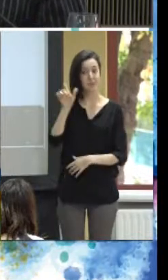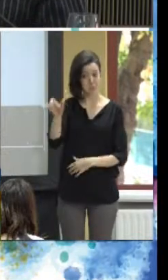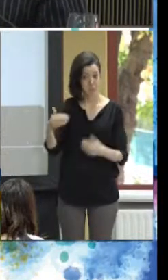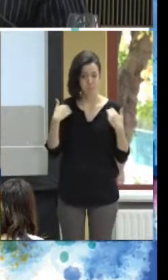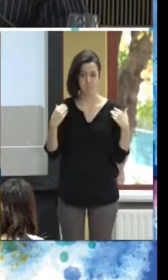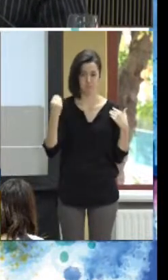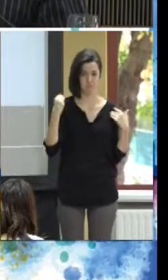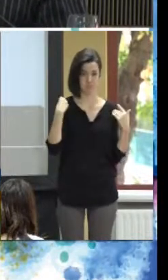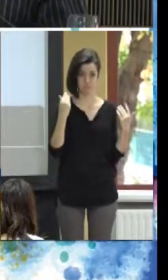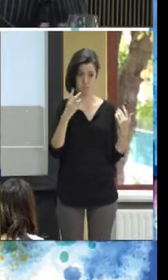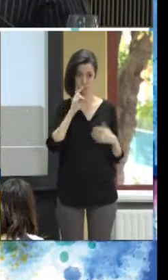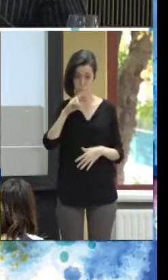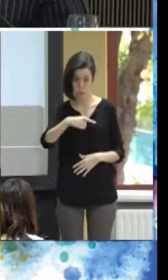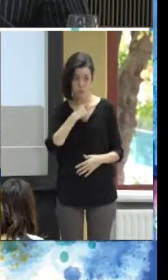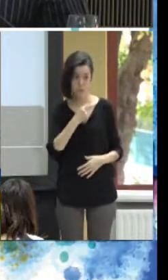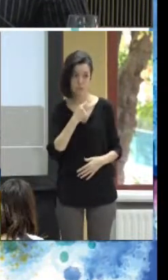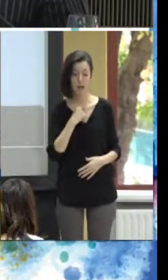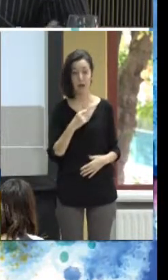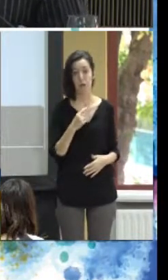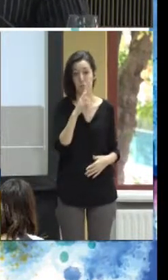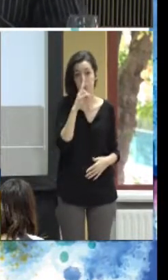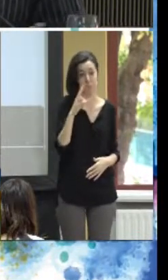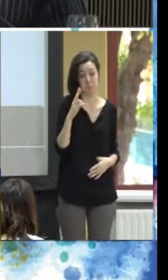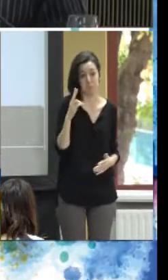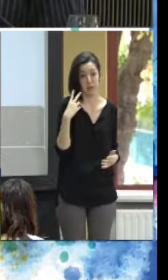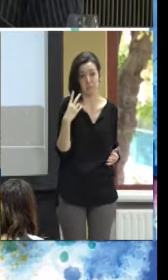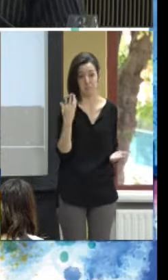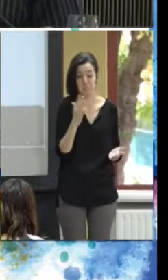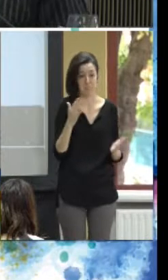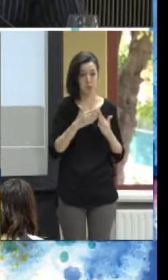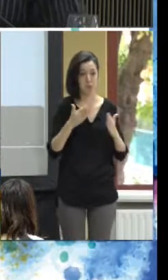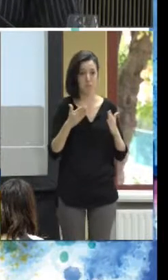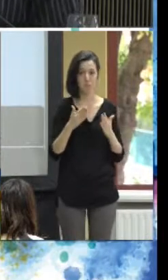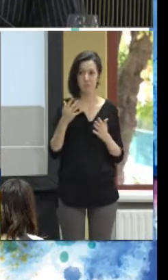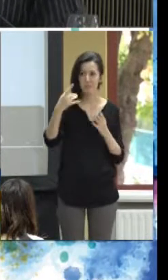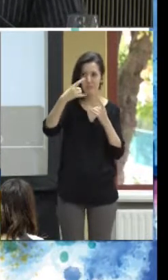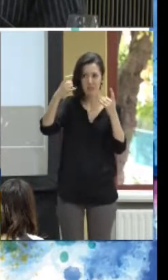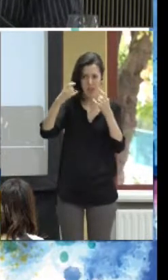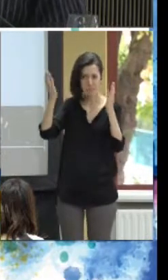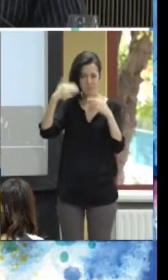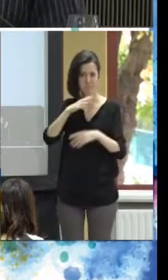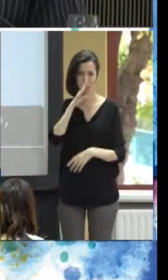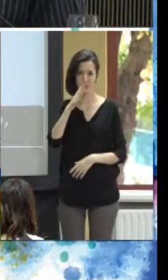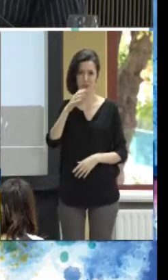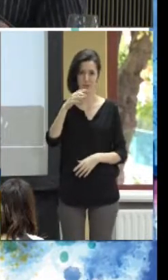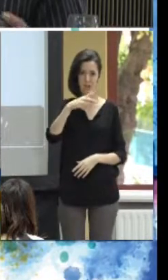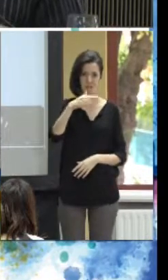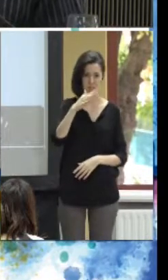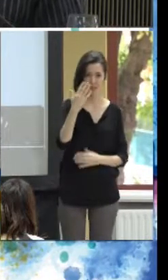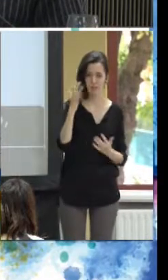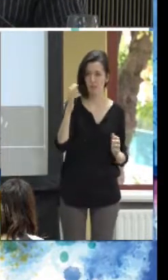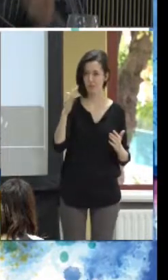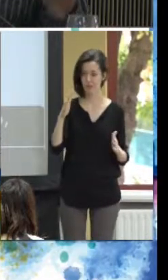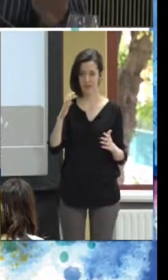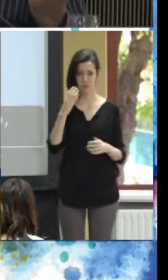like, my God, where are the sensors? Where is NFC? Where is QR? Where is at least a little bit of something to